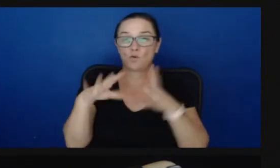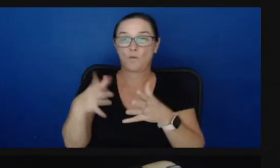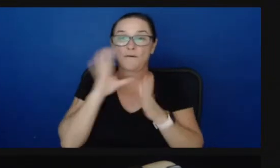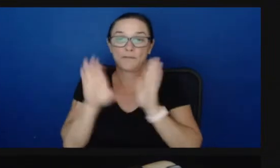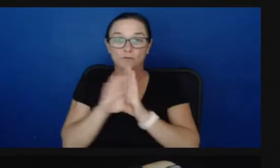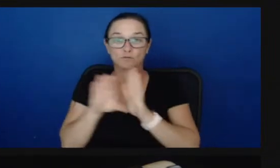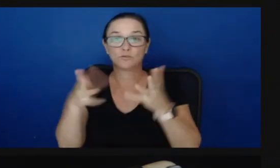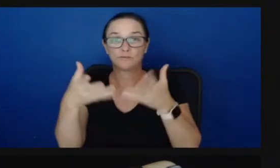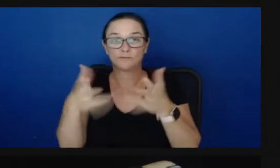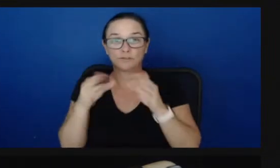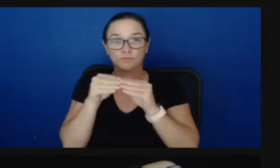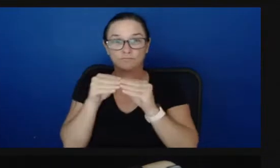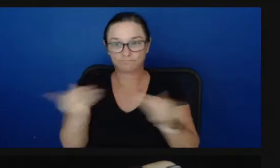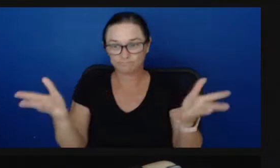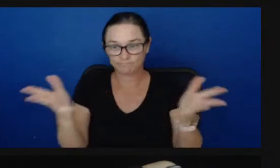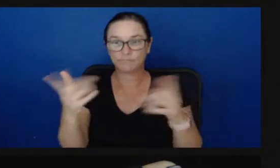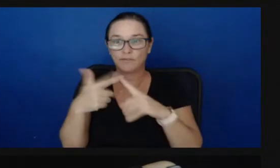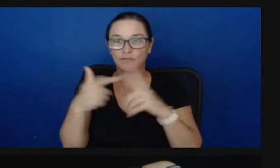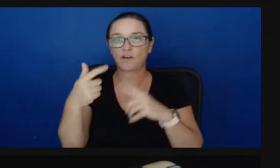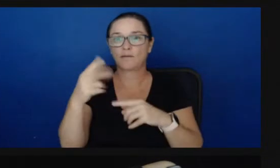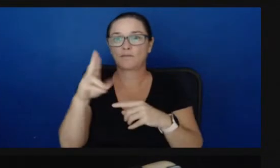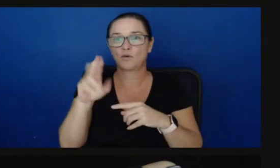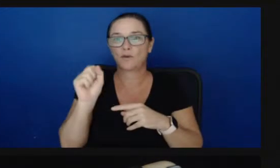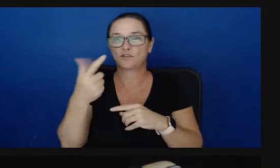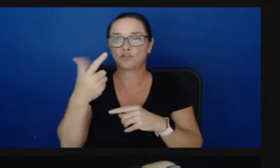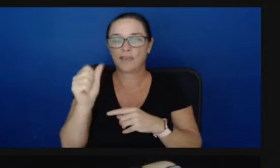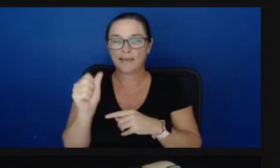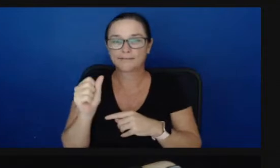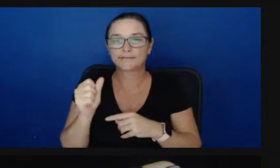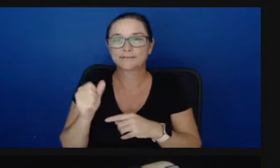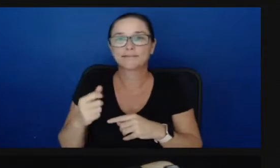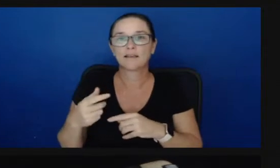USGS. And we'll start off with this